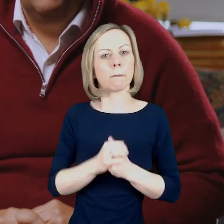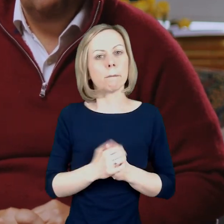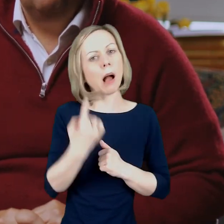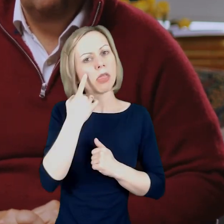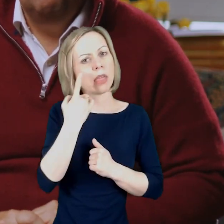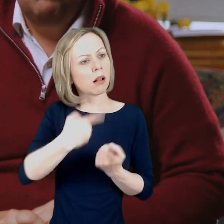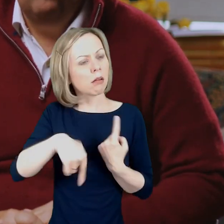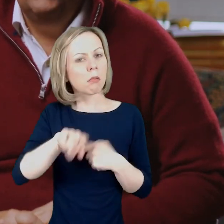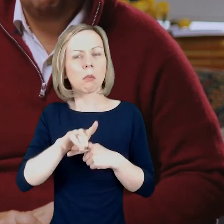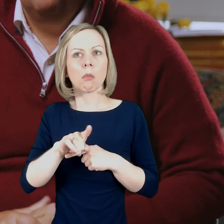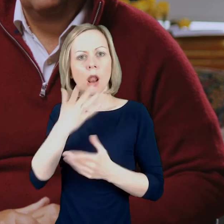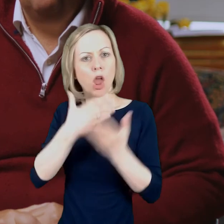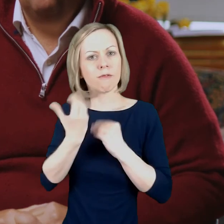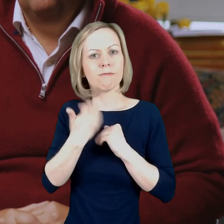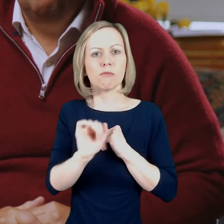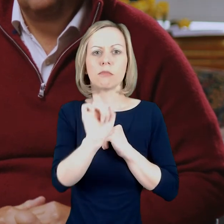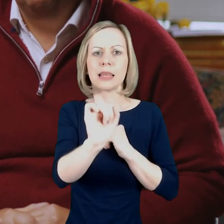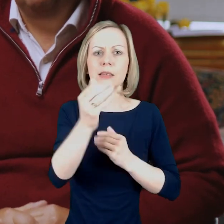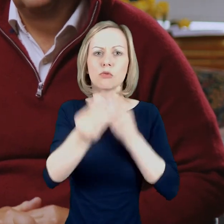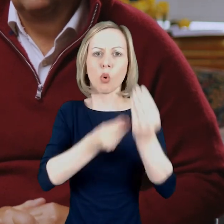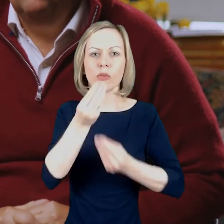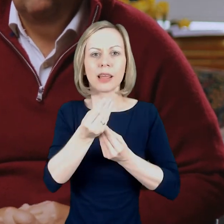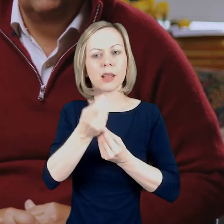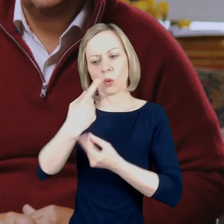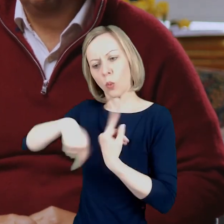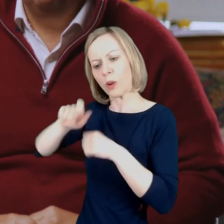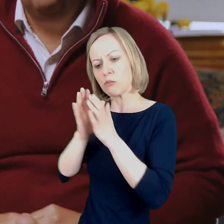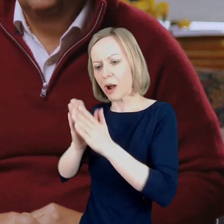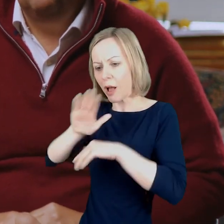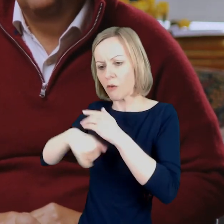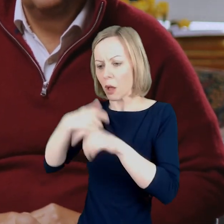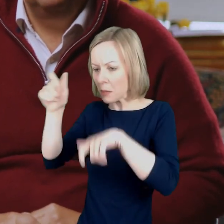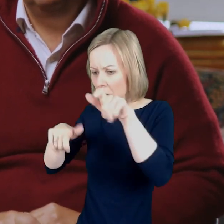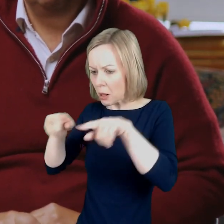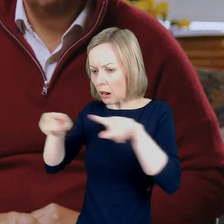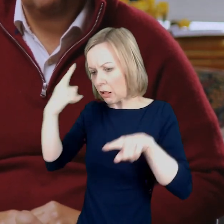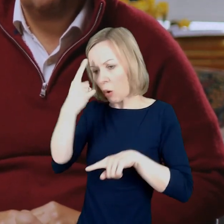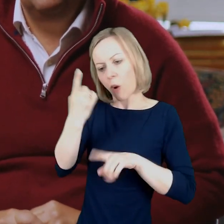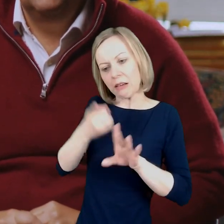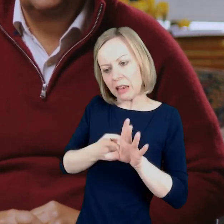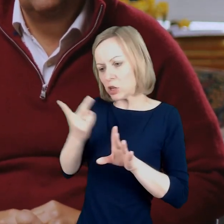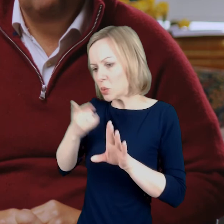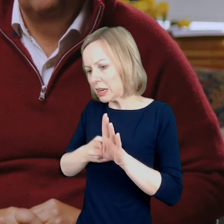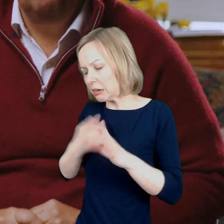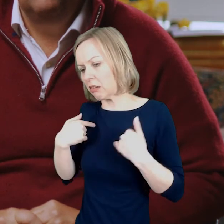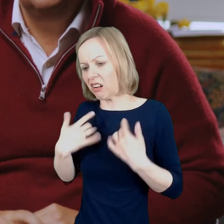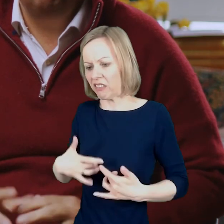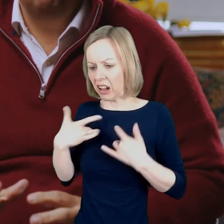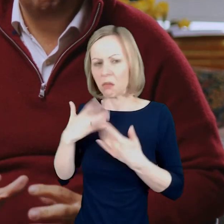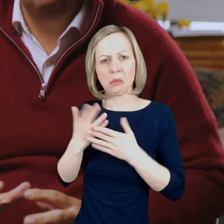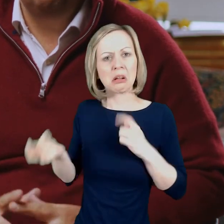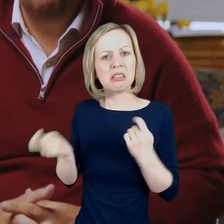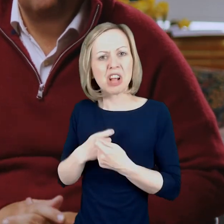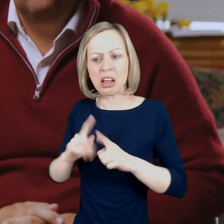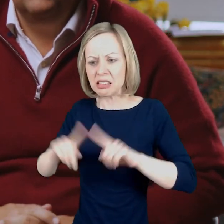today about people we're praying for. And sometimes, after a year or 2 years, we're thinking, does this make any difference? But I think